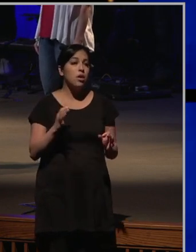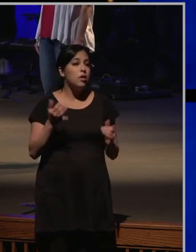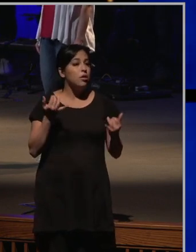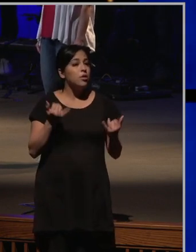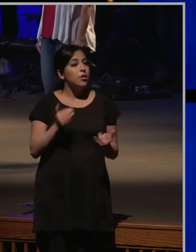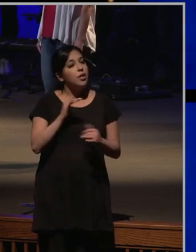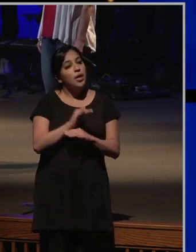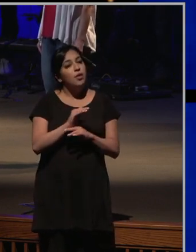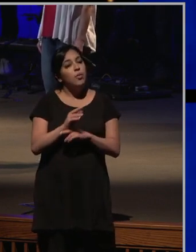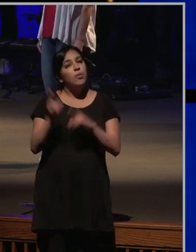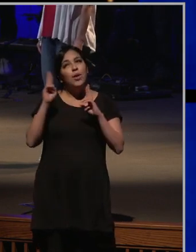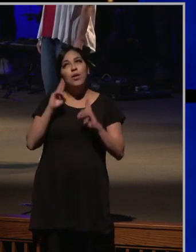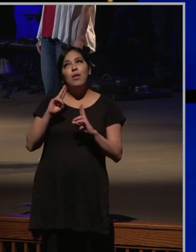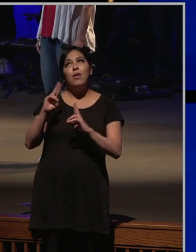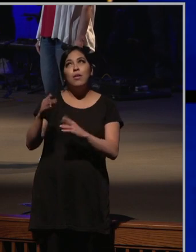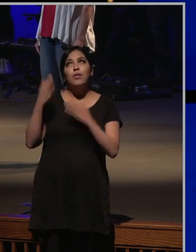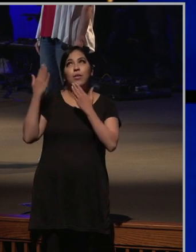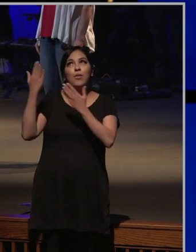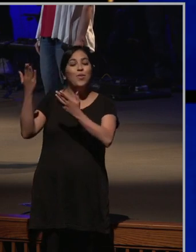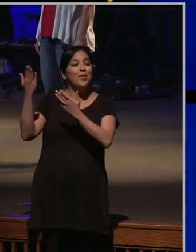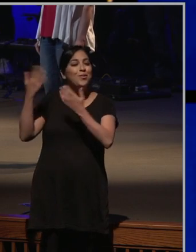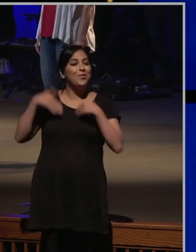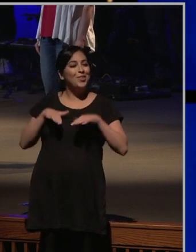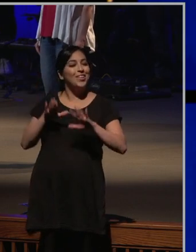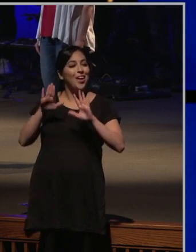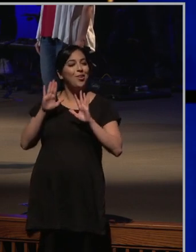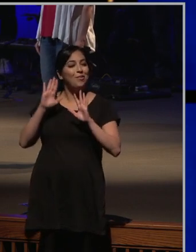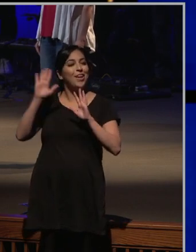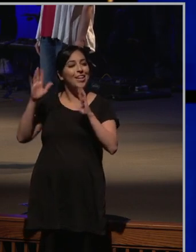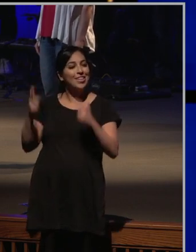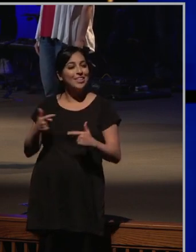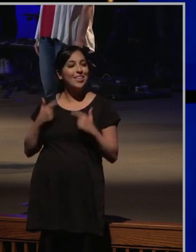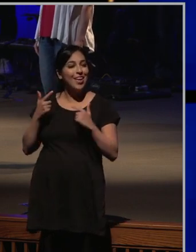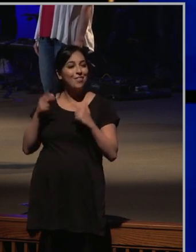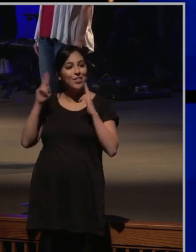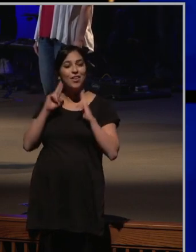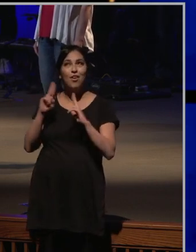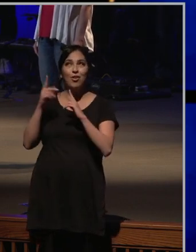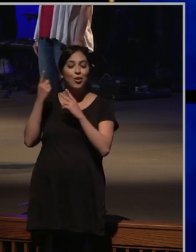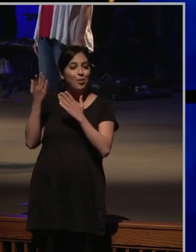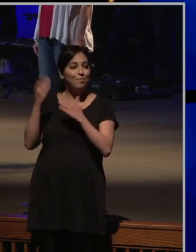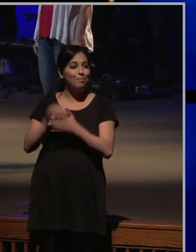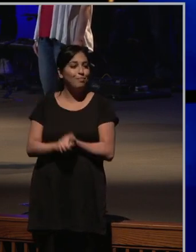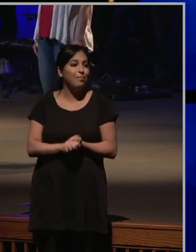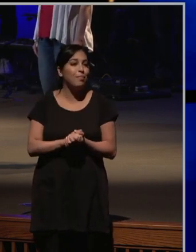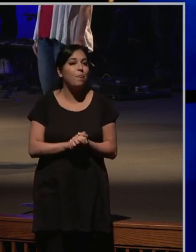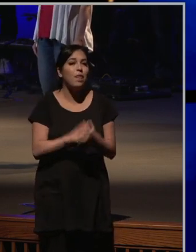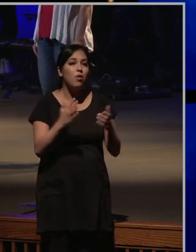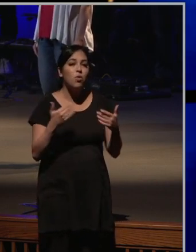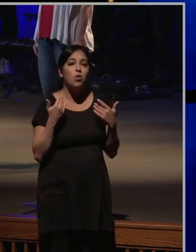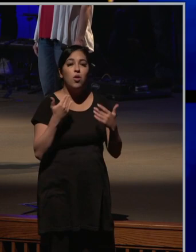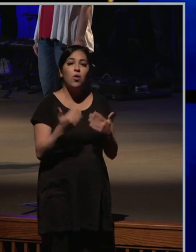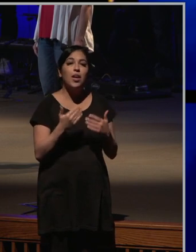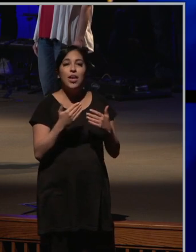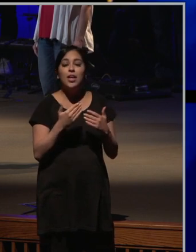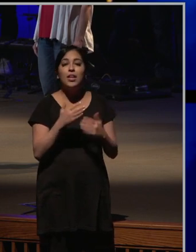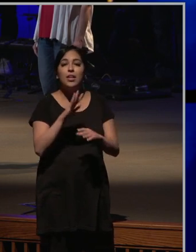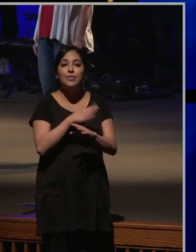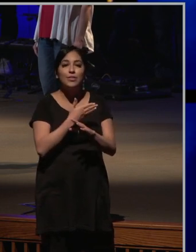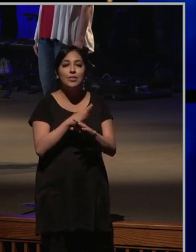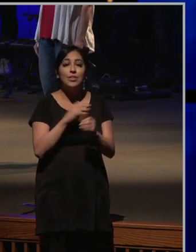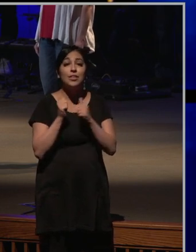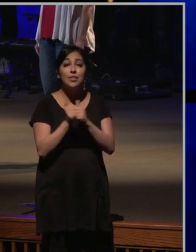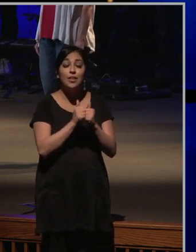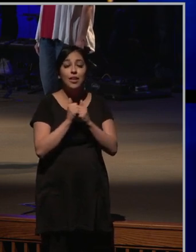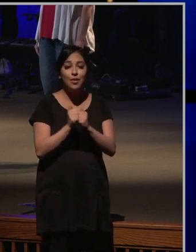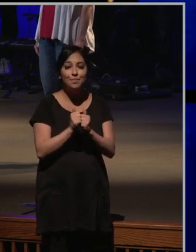who sacrificed for our ultimate freedom and lift his name high. And so we're going to sing some songs together. But in Matthew